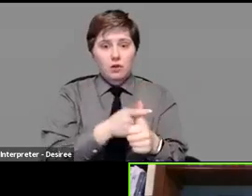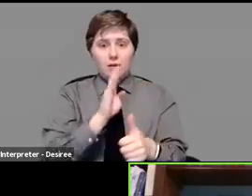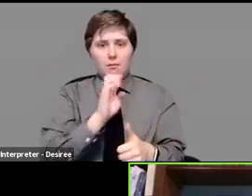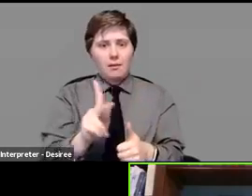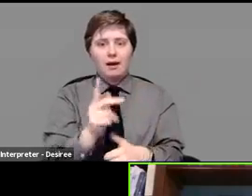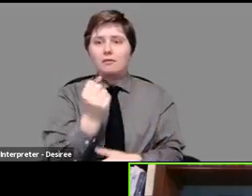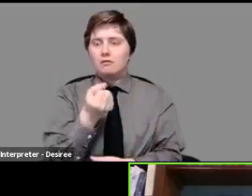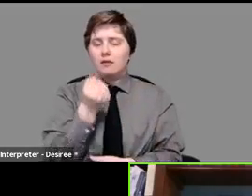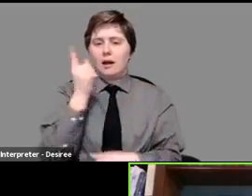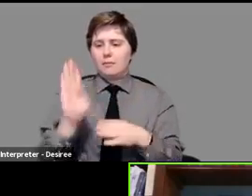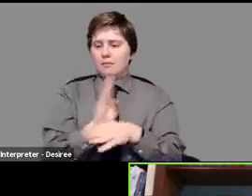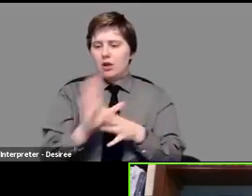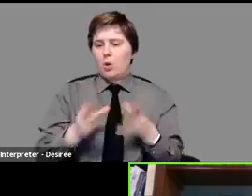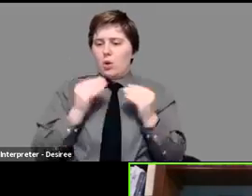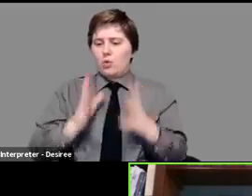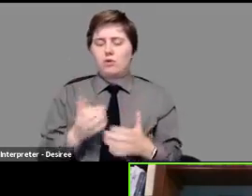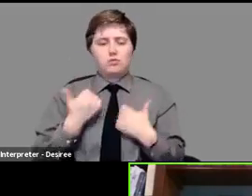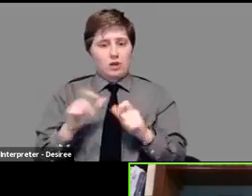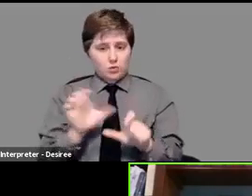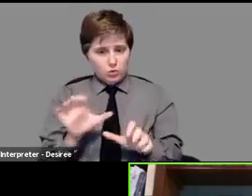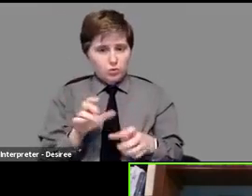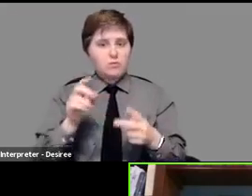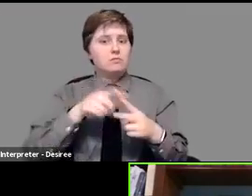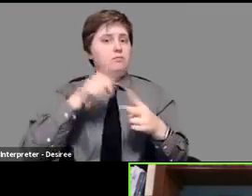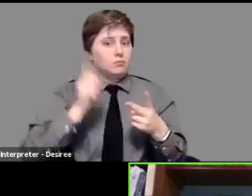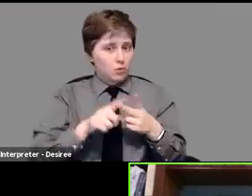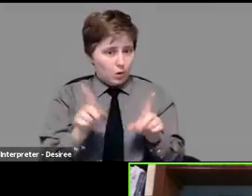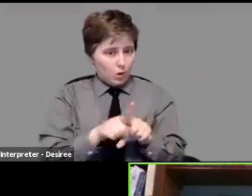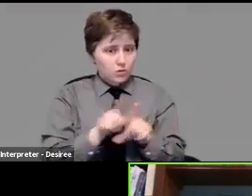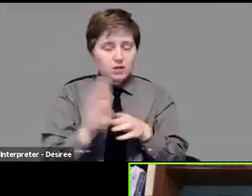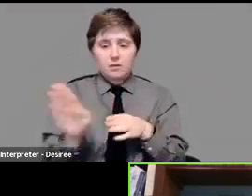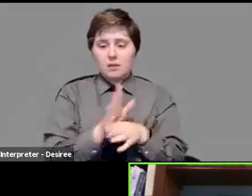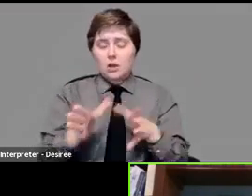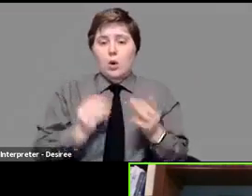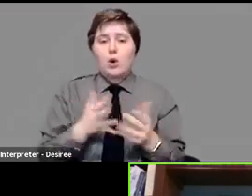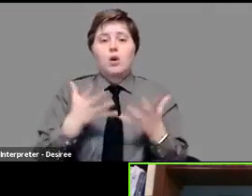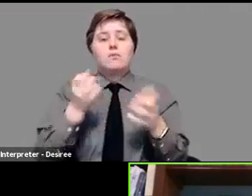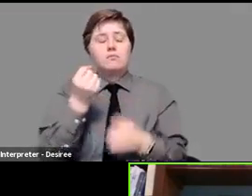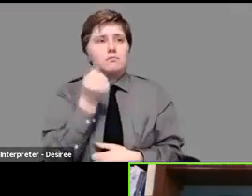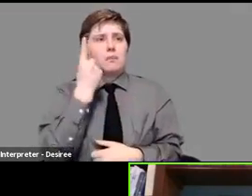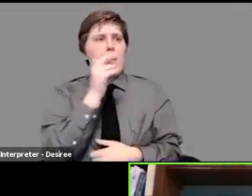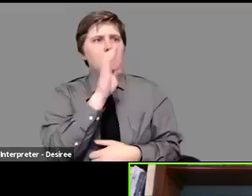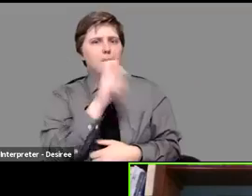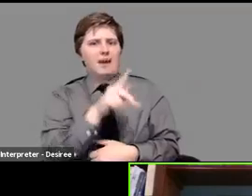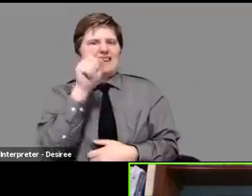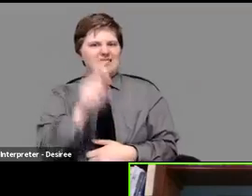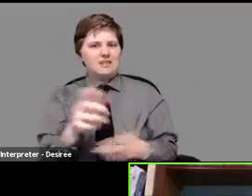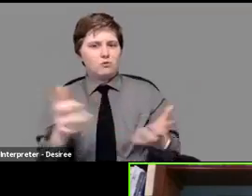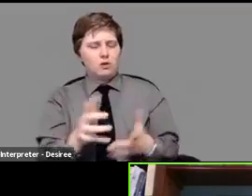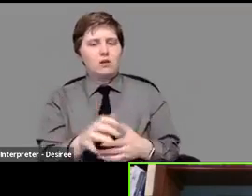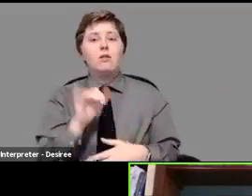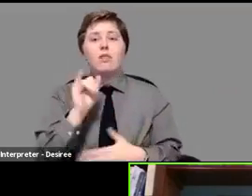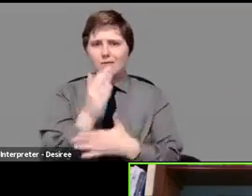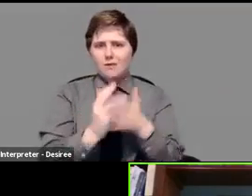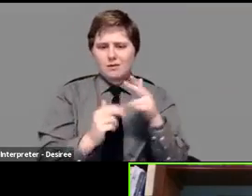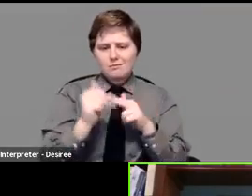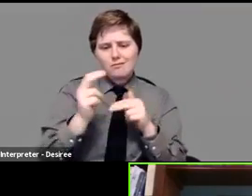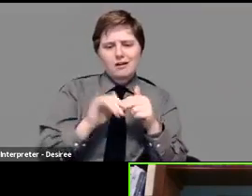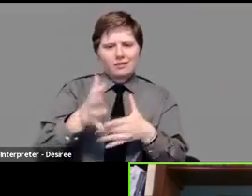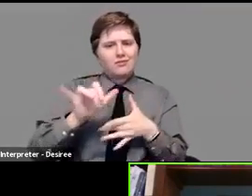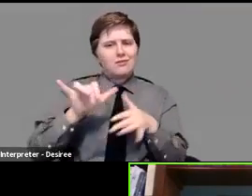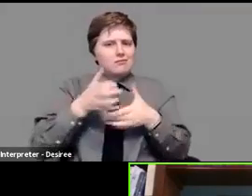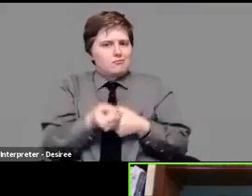what the business owner was trying to do, and two, the business owner could understand what the bank required. And that was part of building that